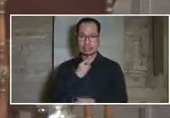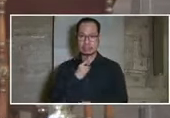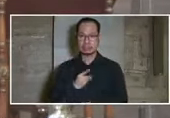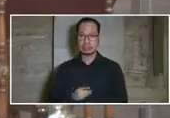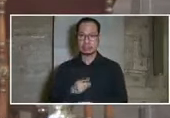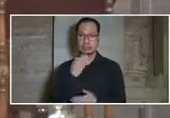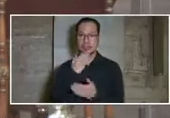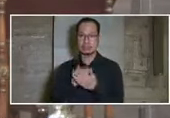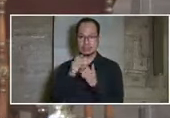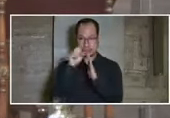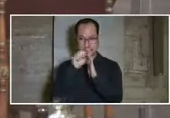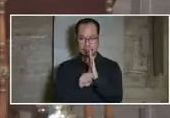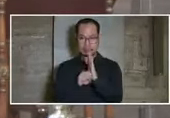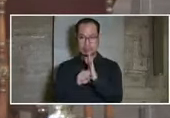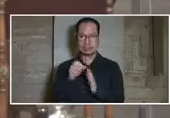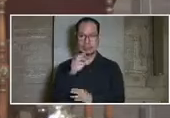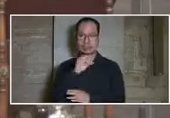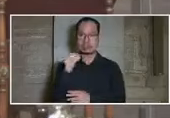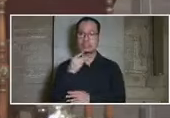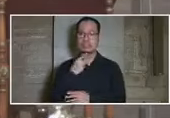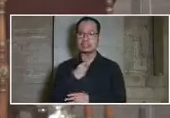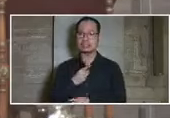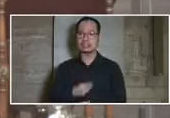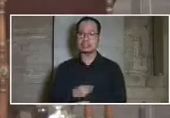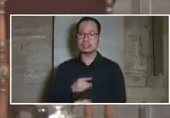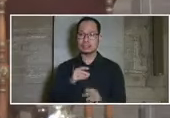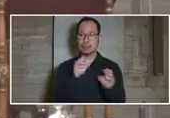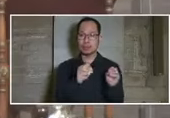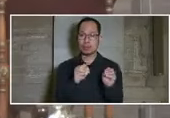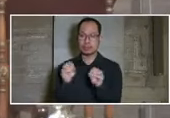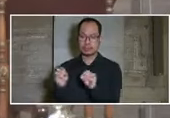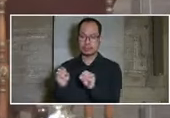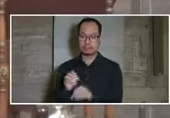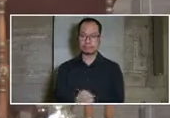desired goodness, and desired order.